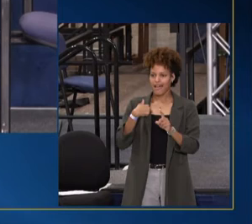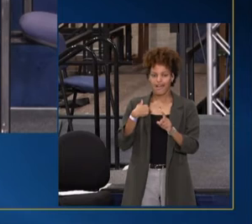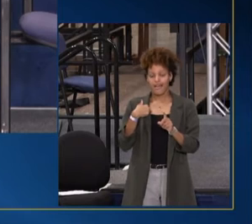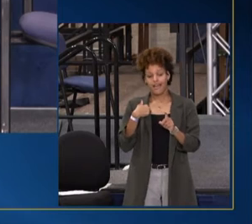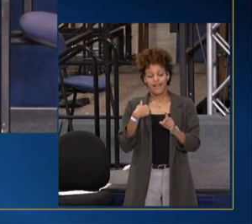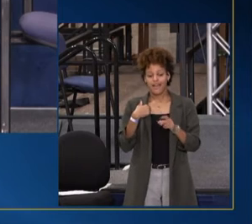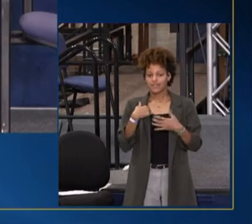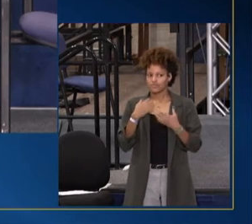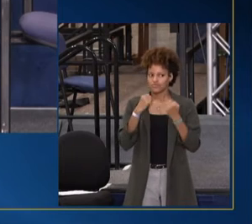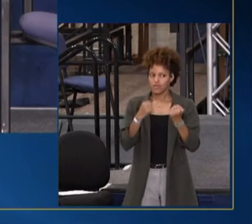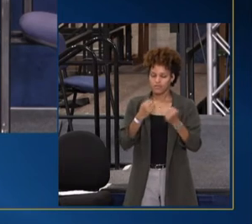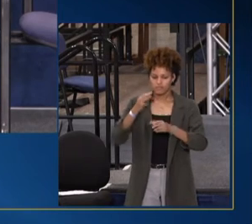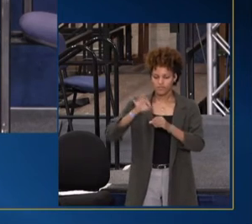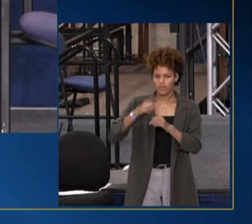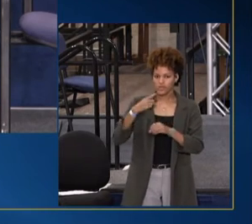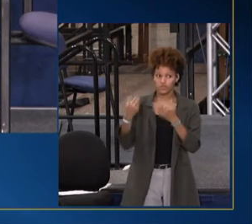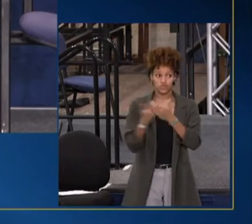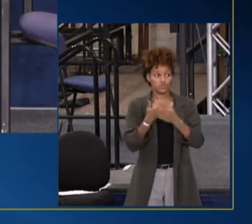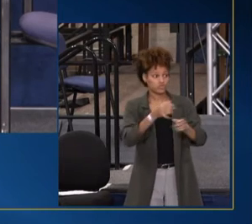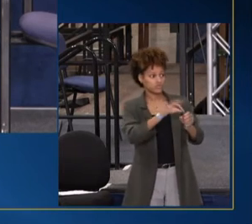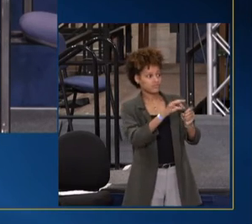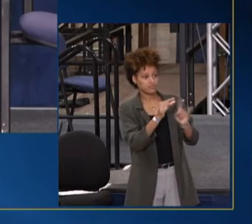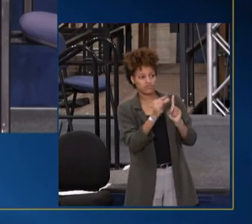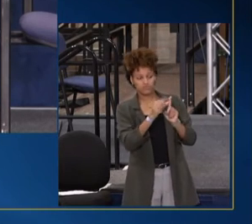I strongly vote for new terminology.